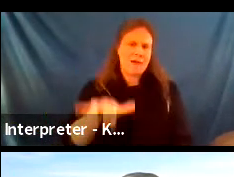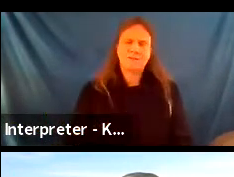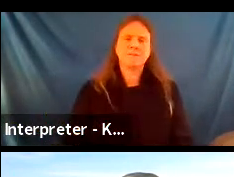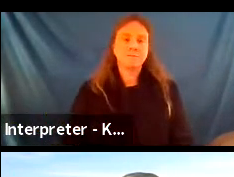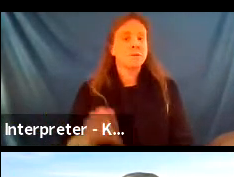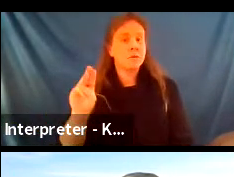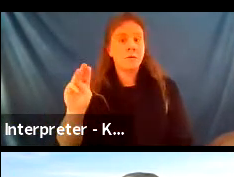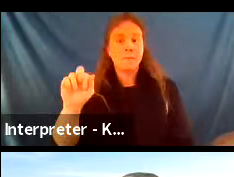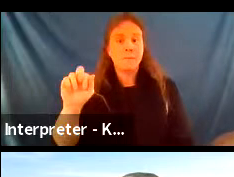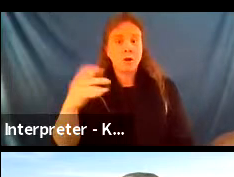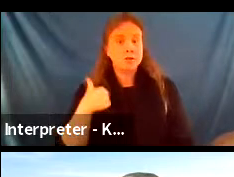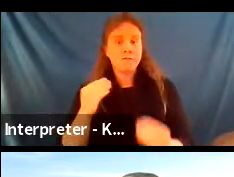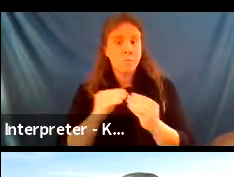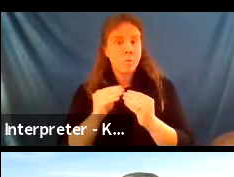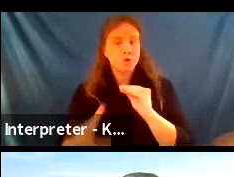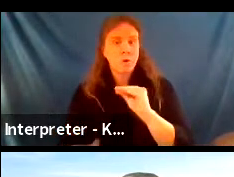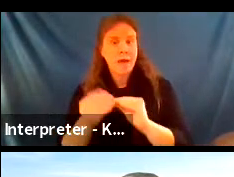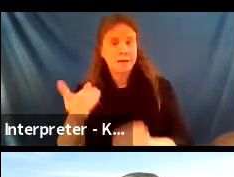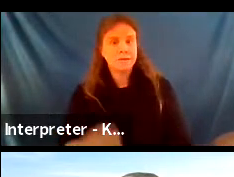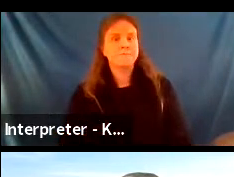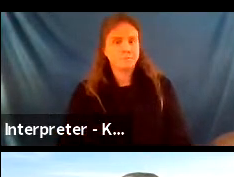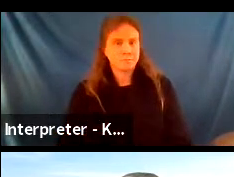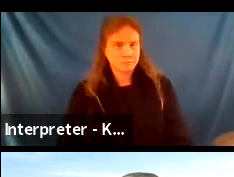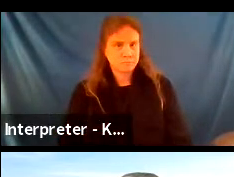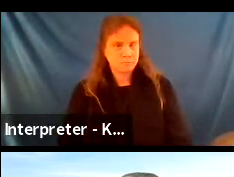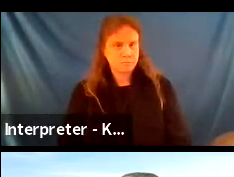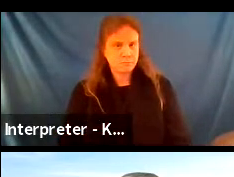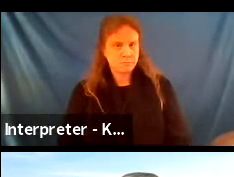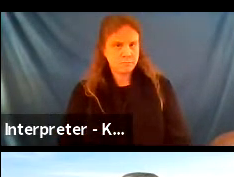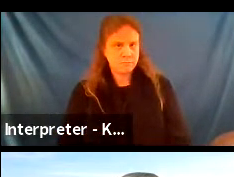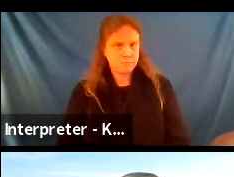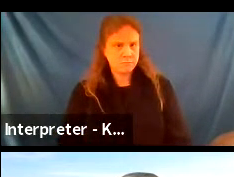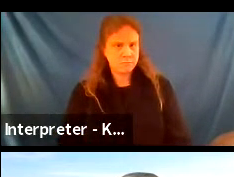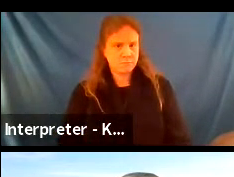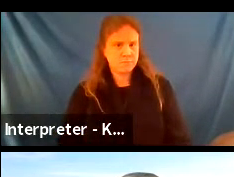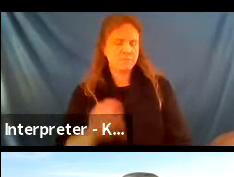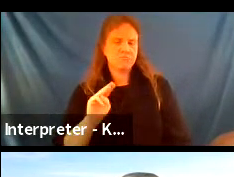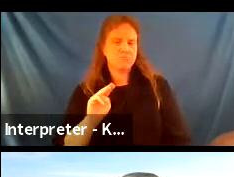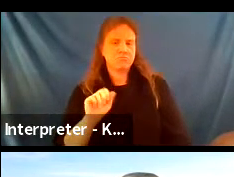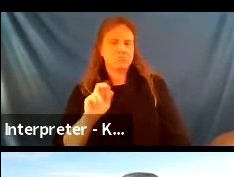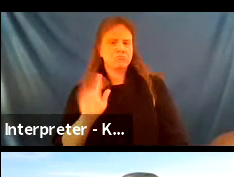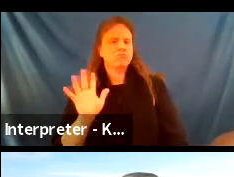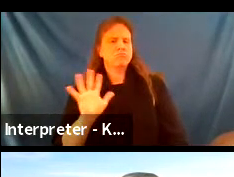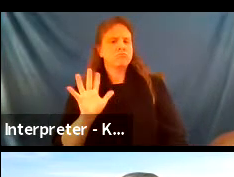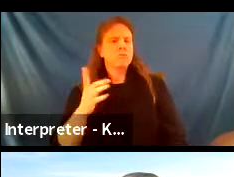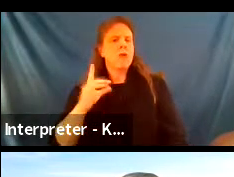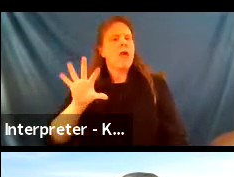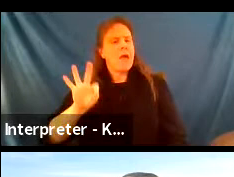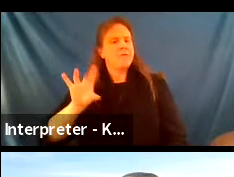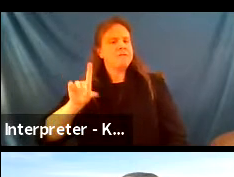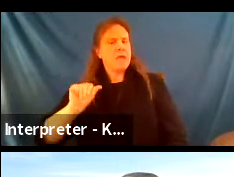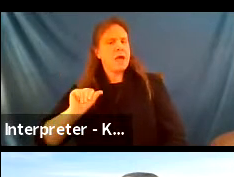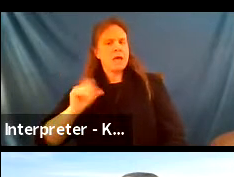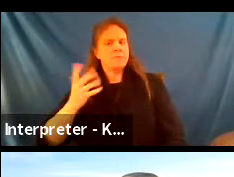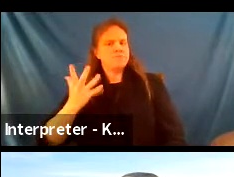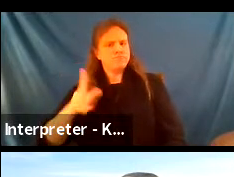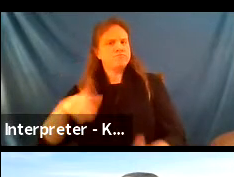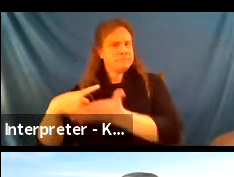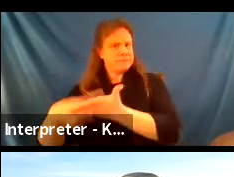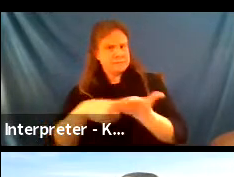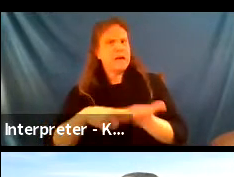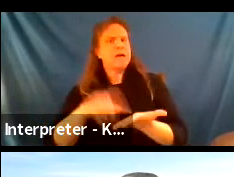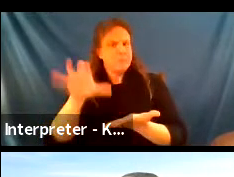else. No, this issue was also discussed at FDA, and we basically reached the same conclusion that